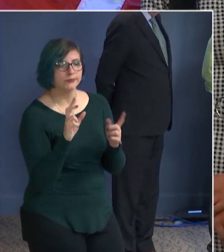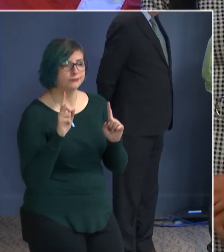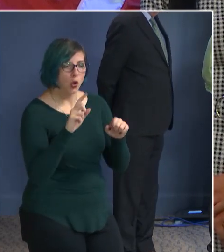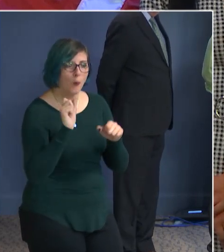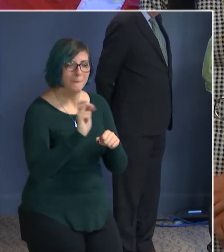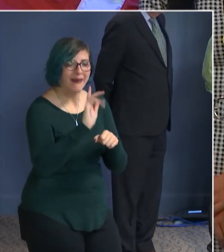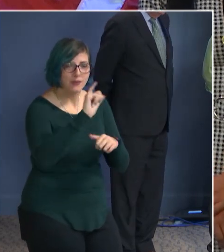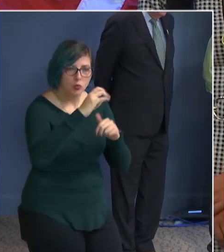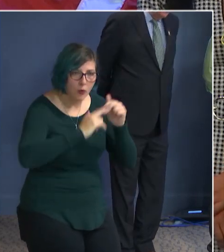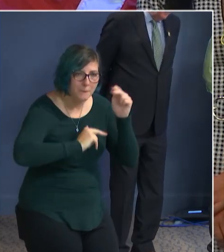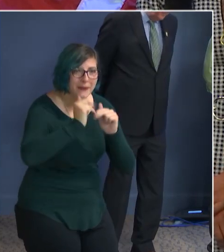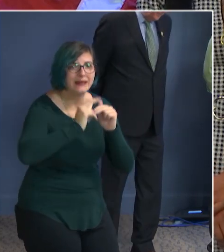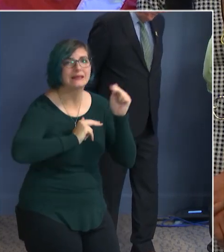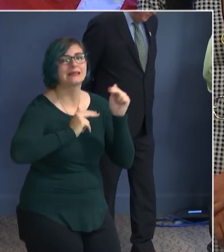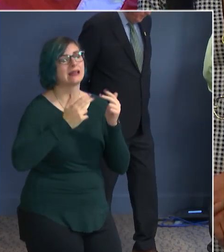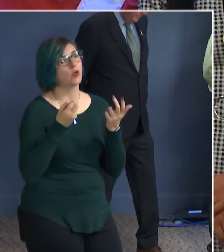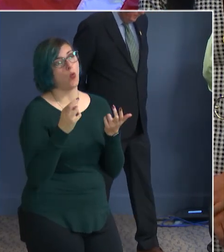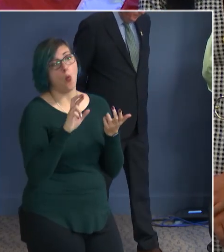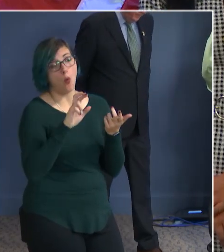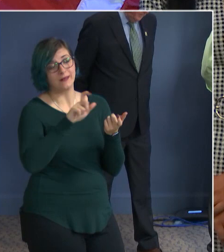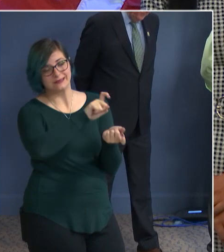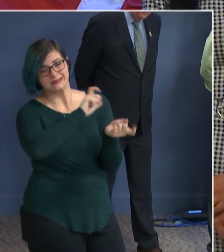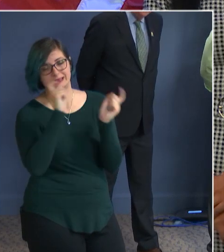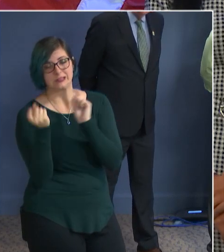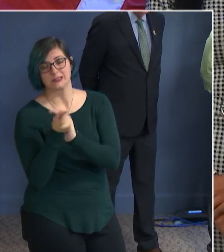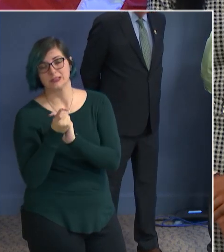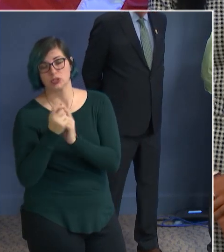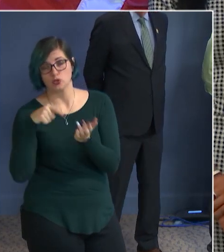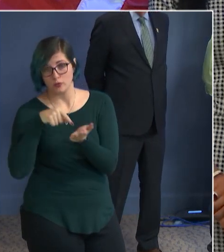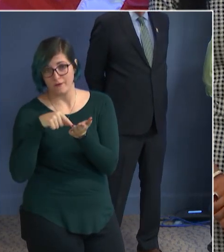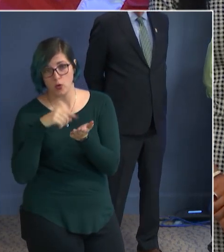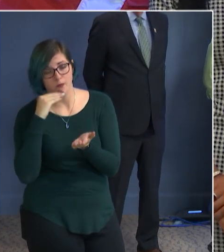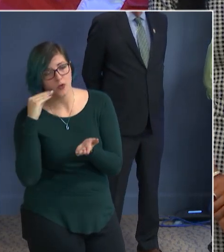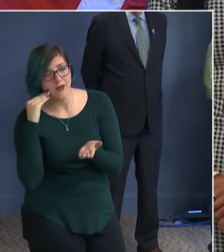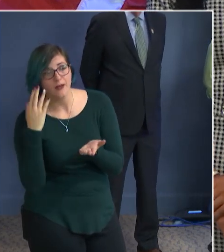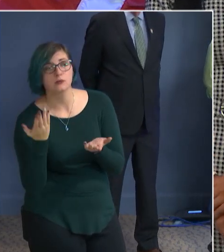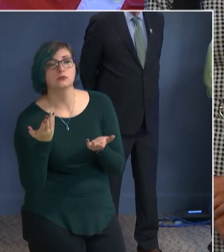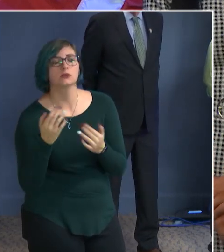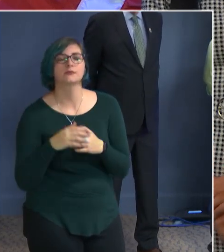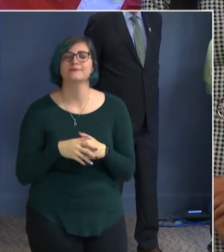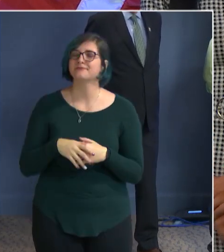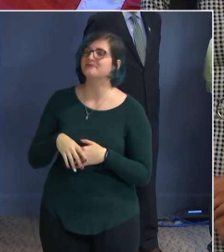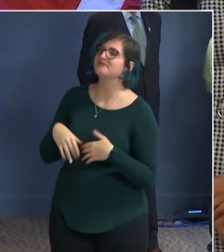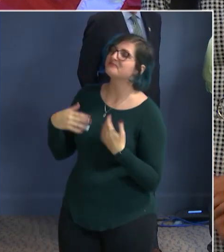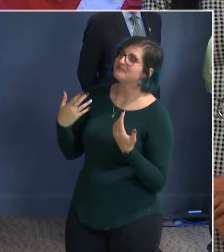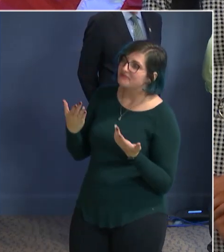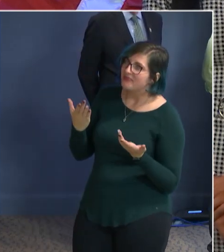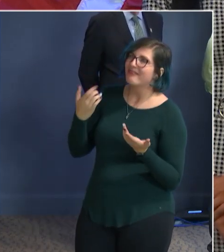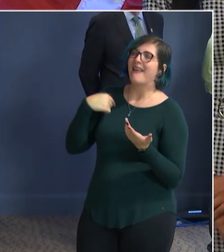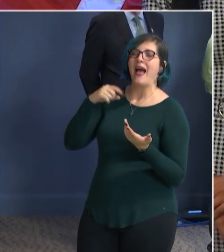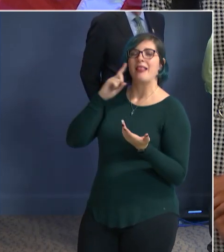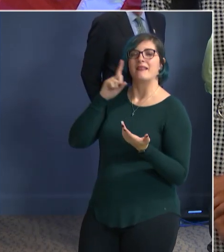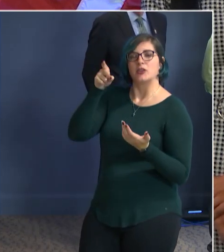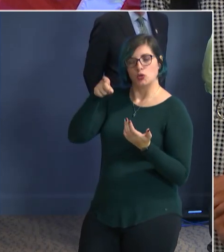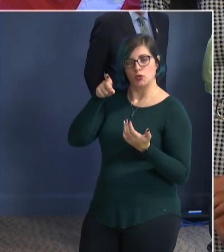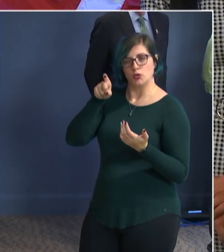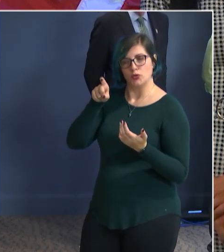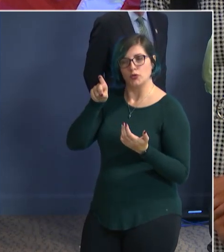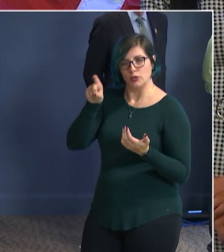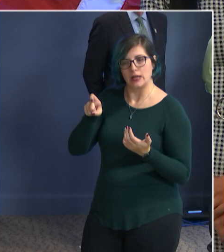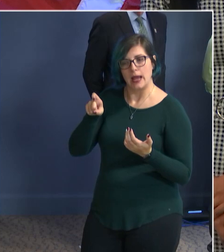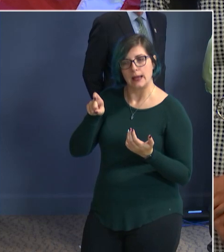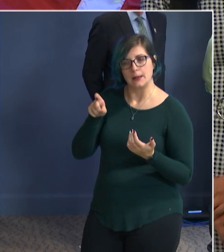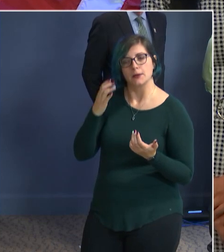give the city some affordable housing? Well, Bruce, I think you can count on continued